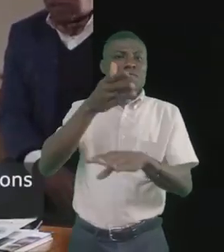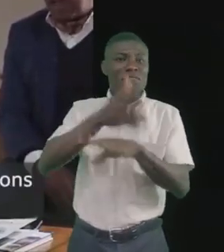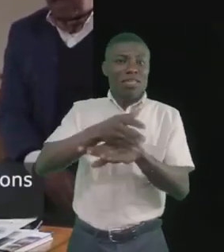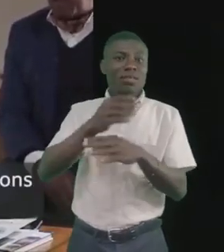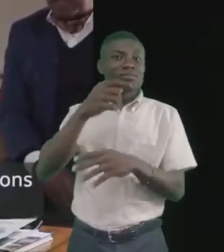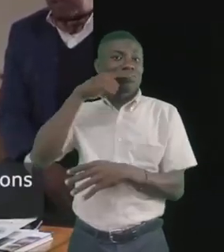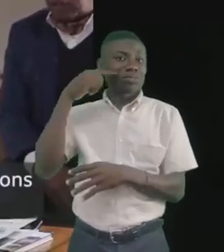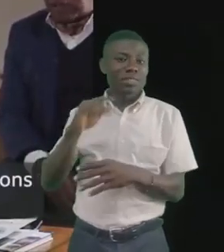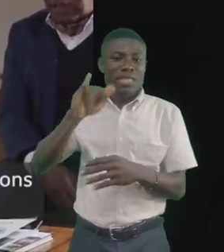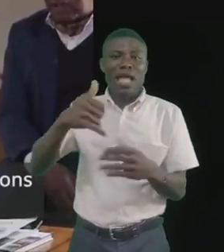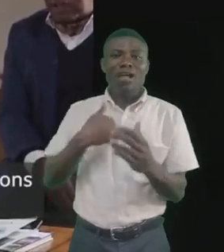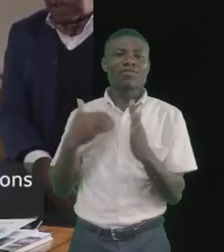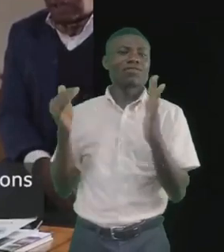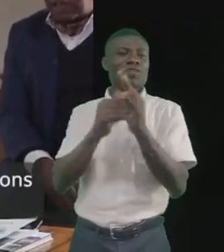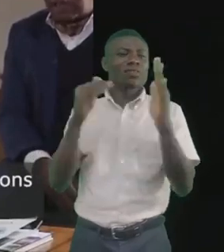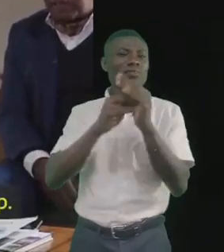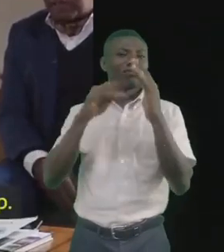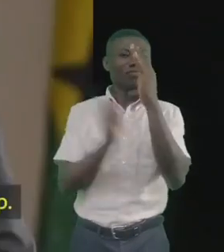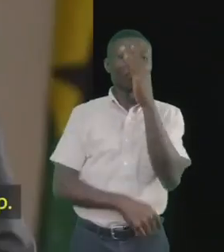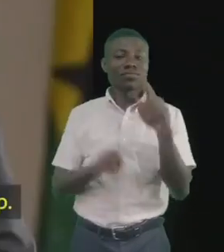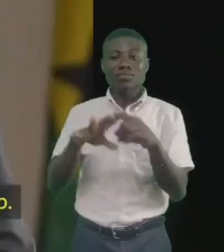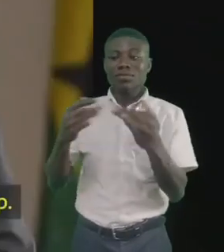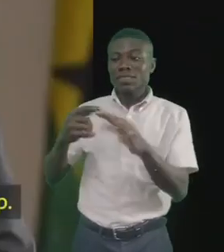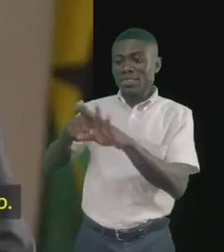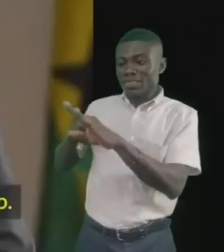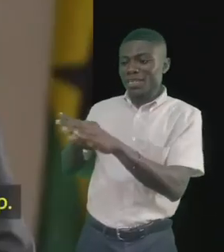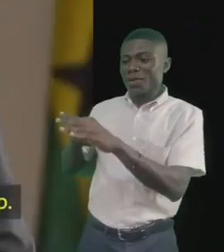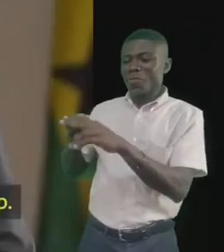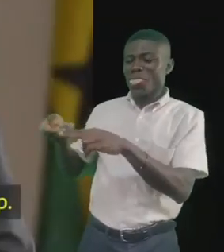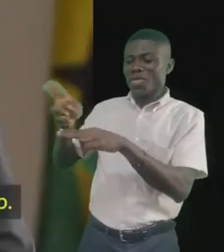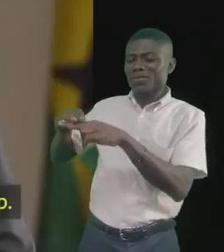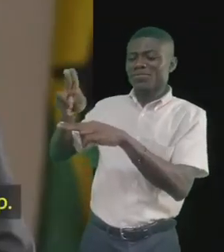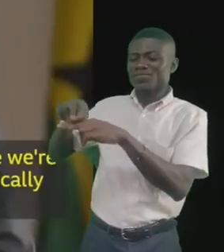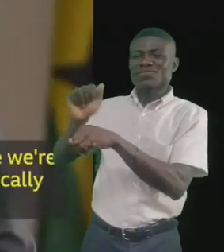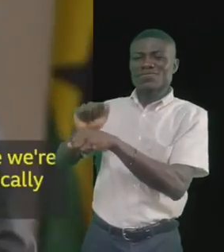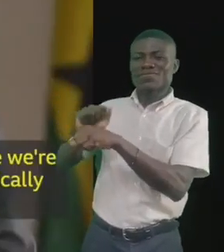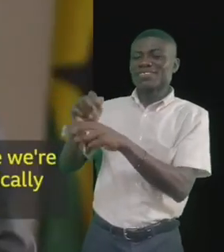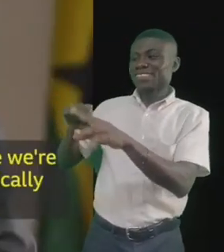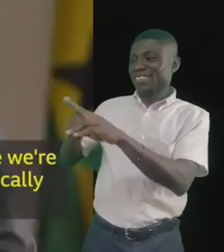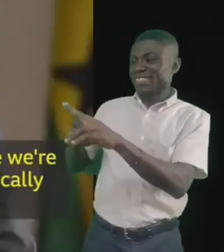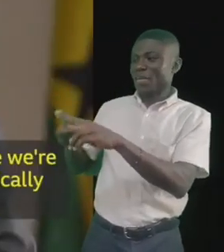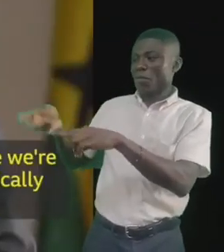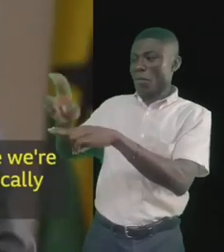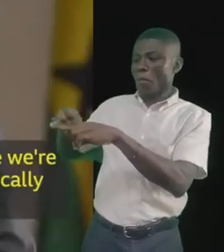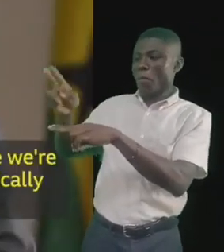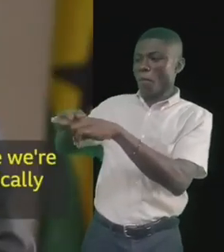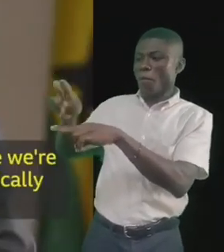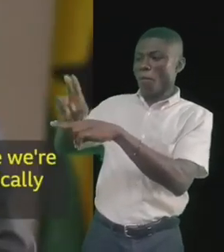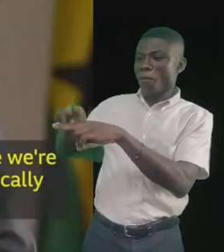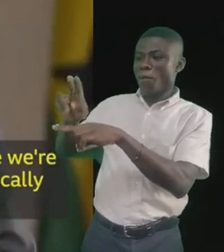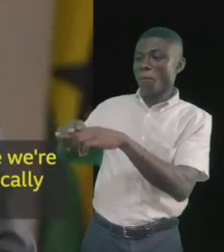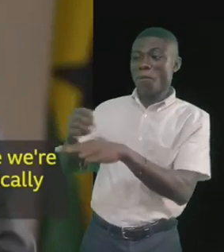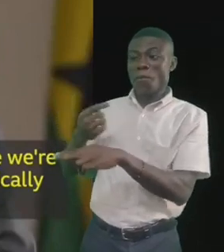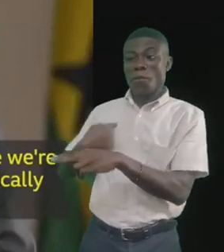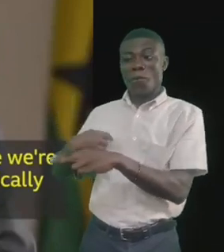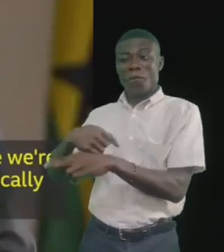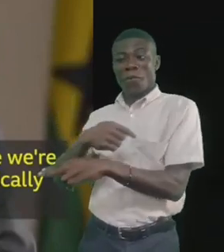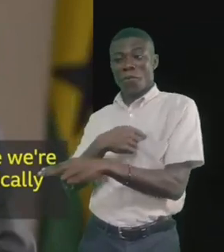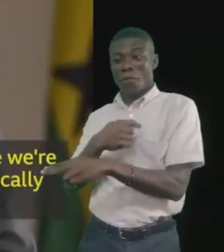which has a lot of sanctions against it. It's began to firm up. It has begun to firm up,